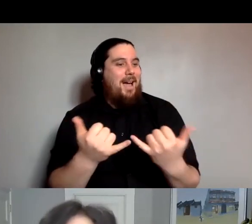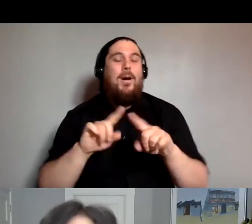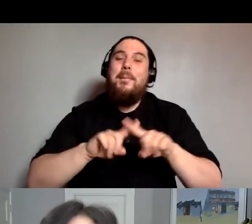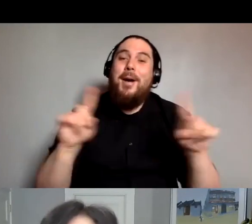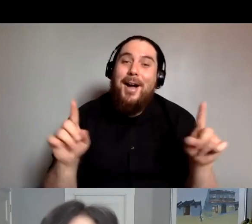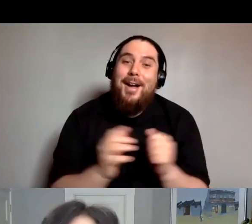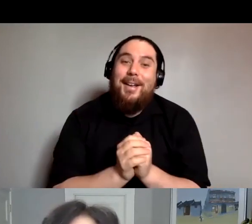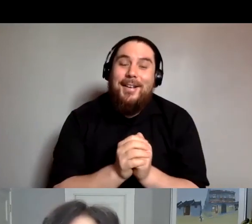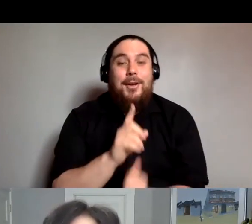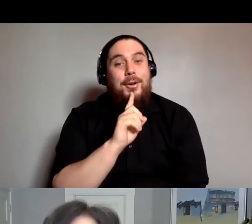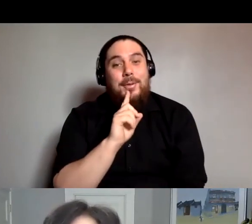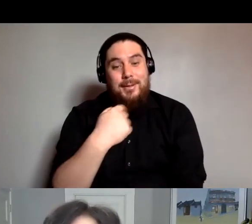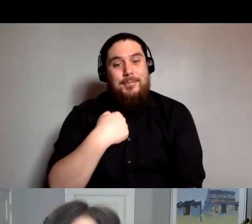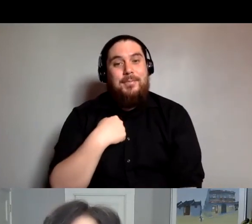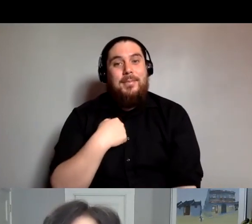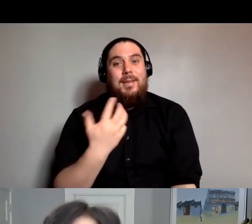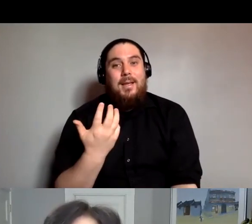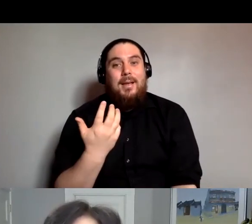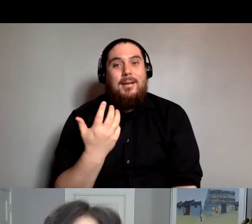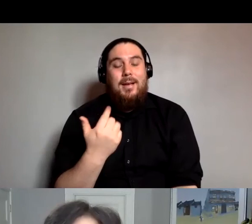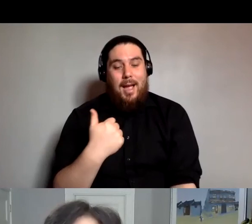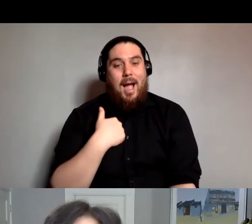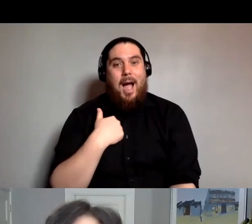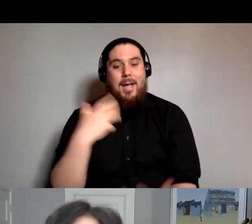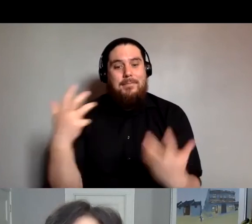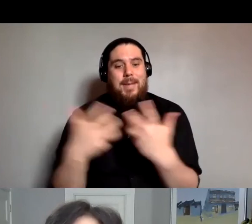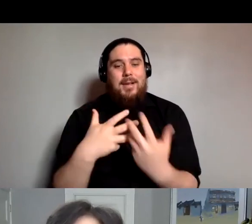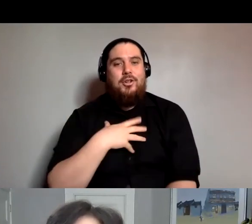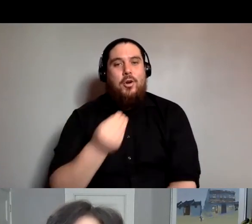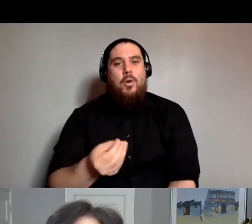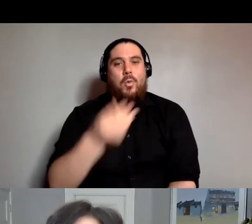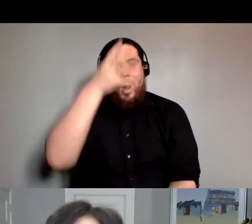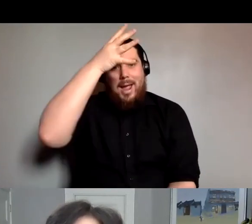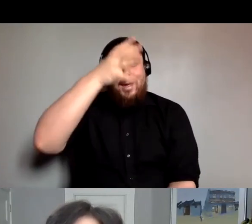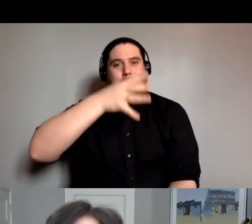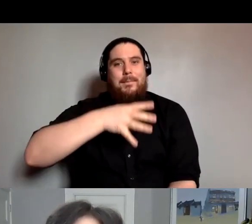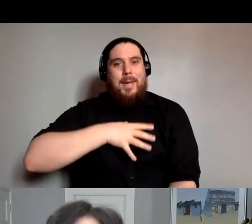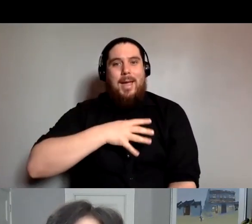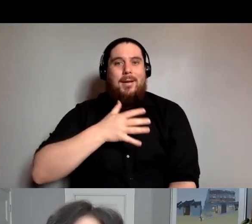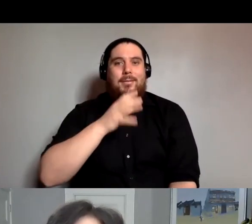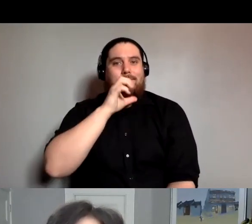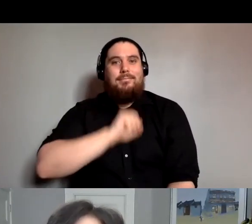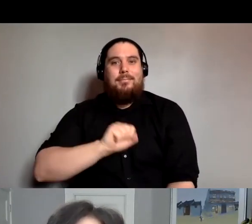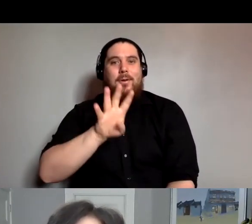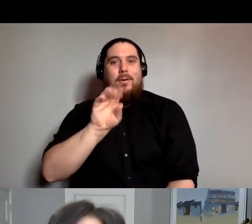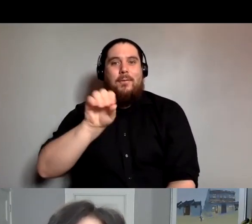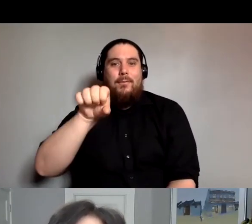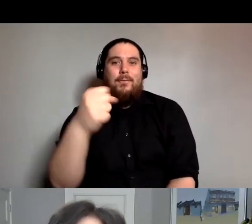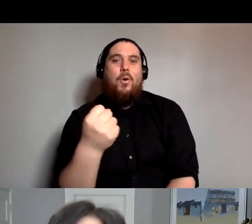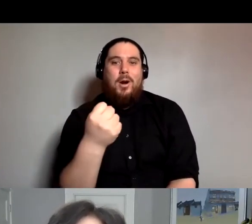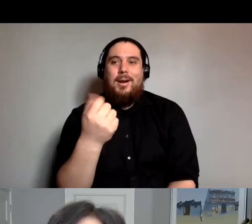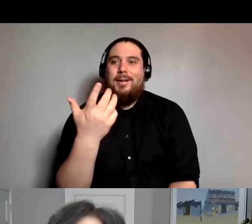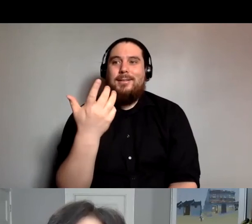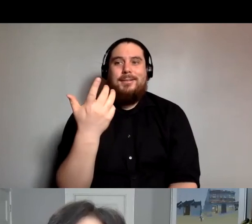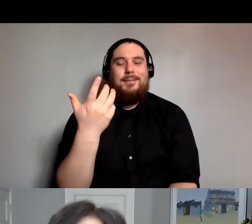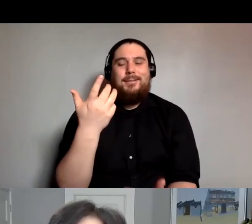But essentially I fitted that white male mid-40s trope of what a leader should look like.